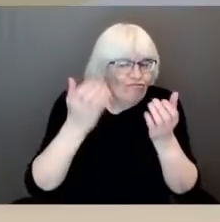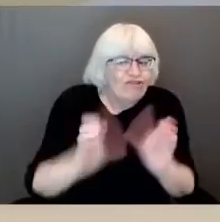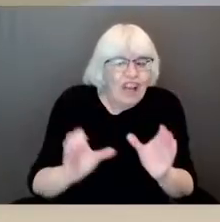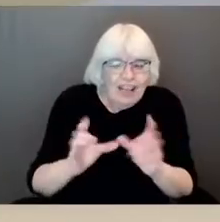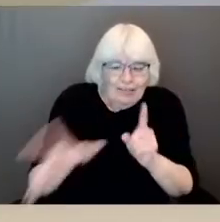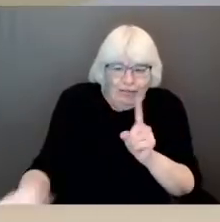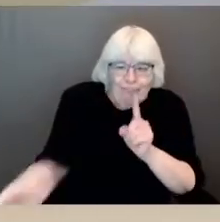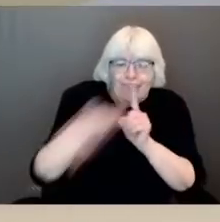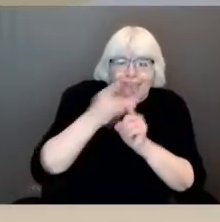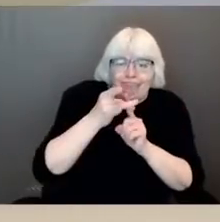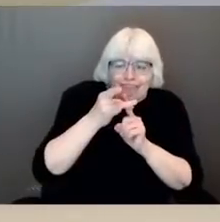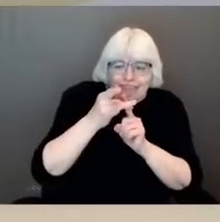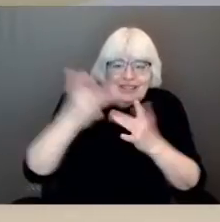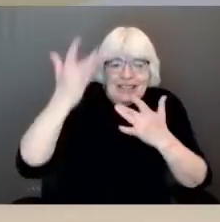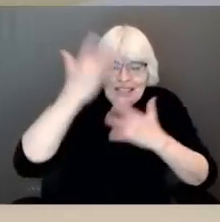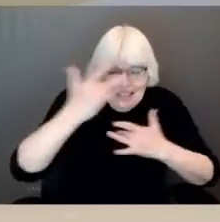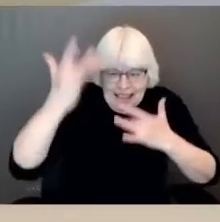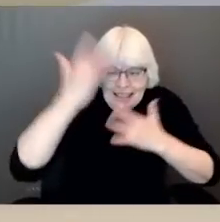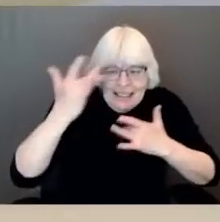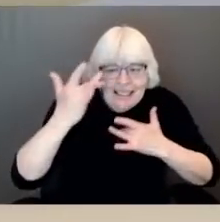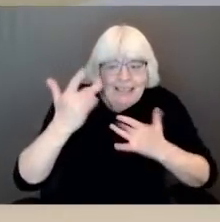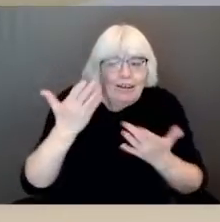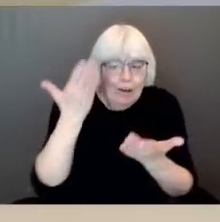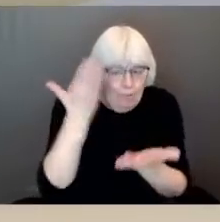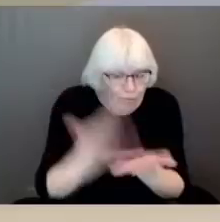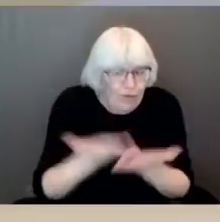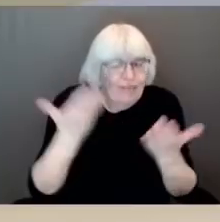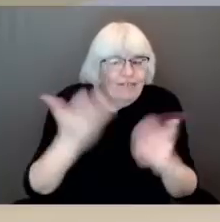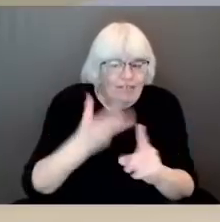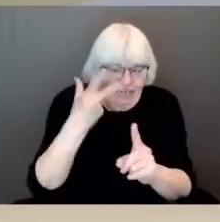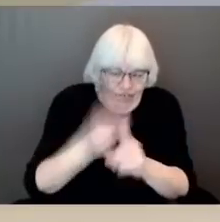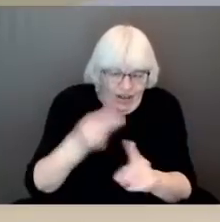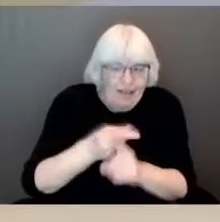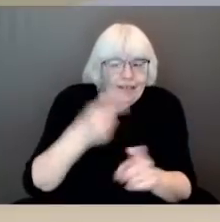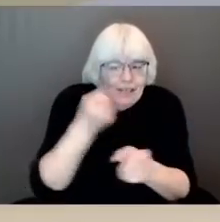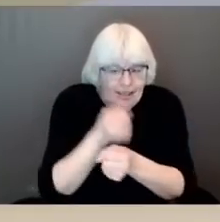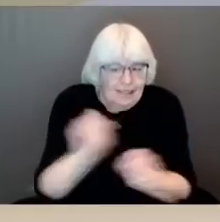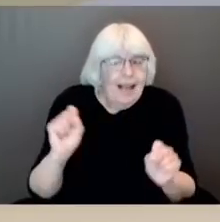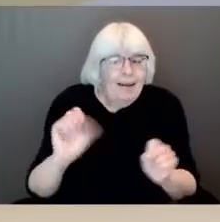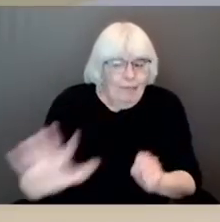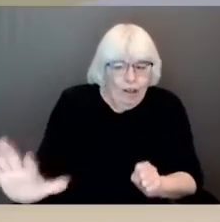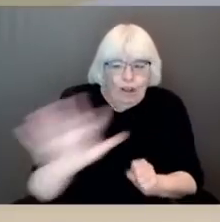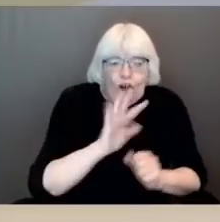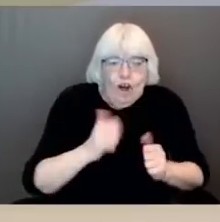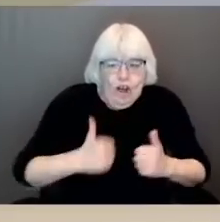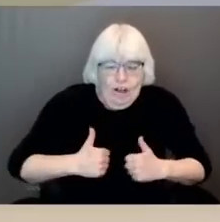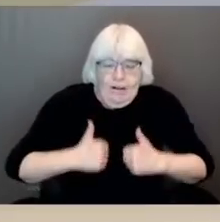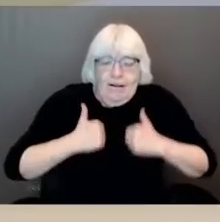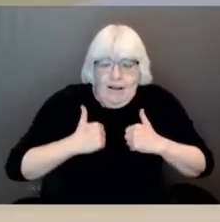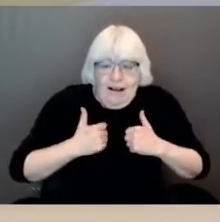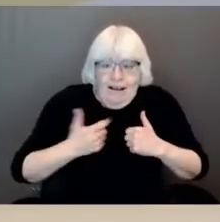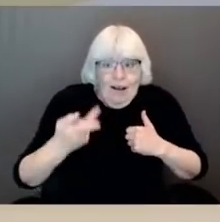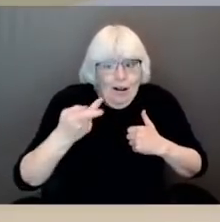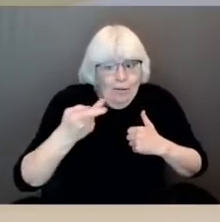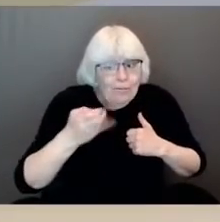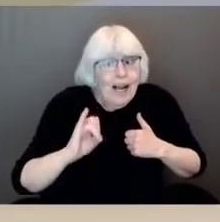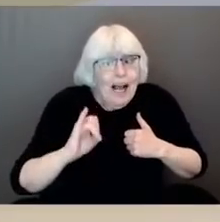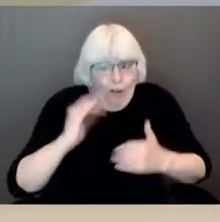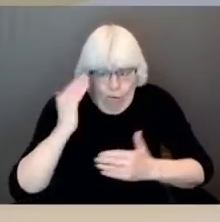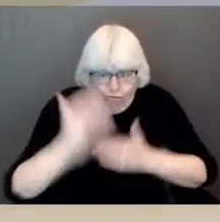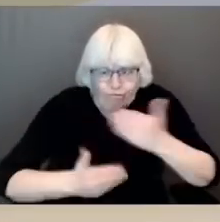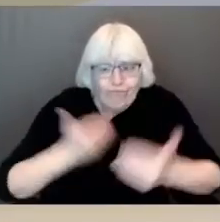life-saving. In PEI, we continue to make steady progress on the vaccine front. As of Saturday, October